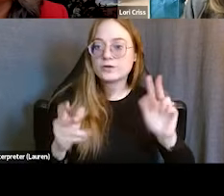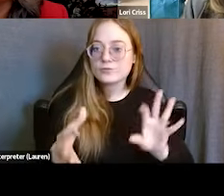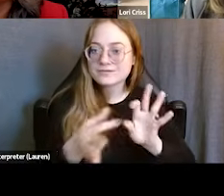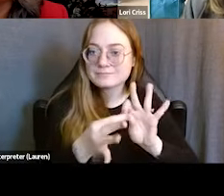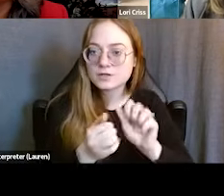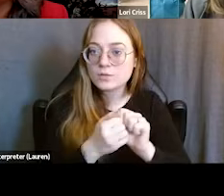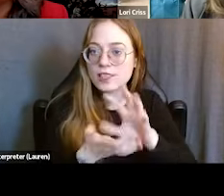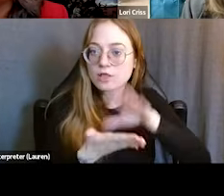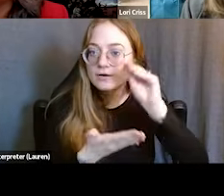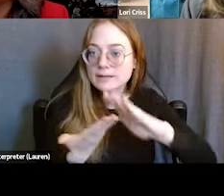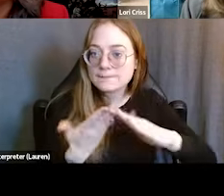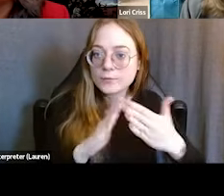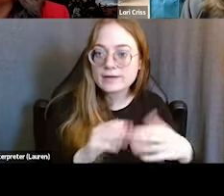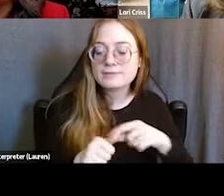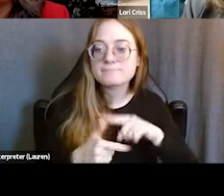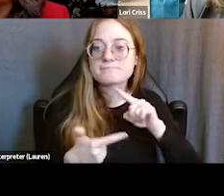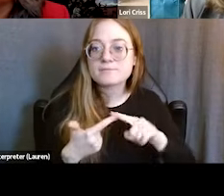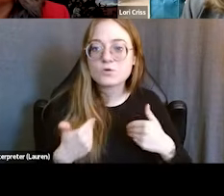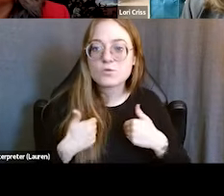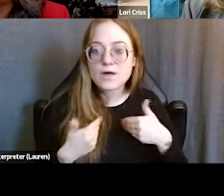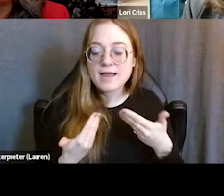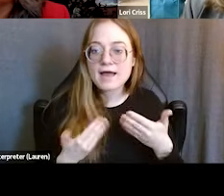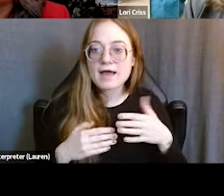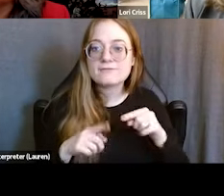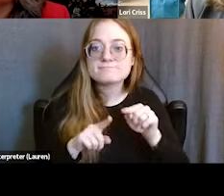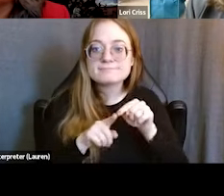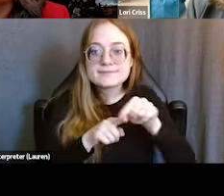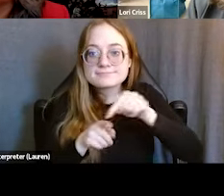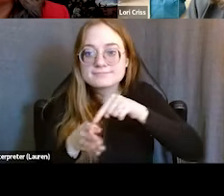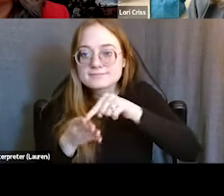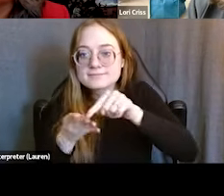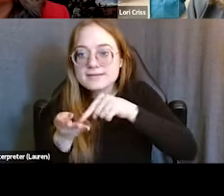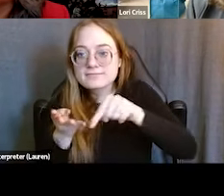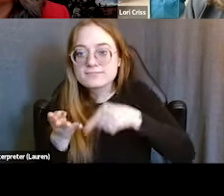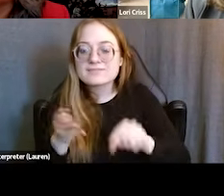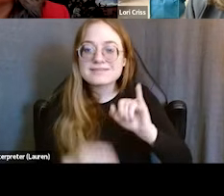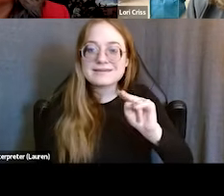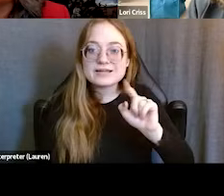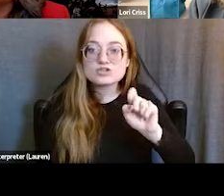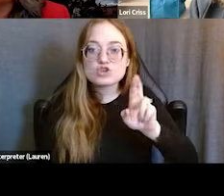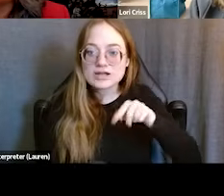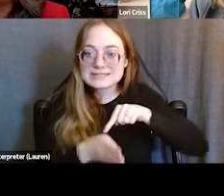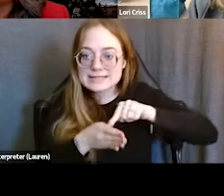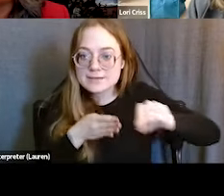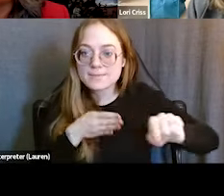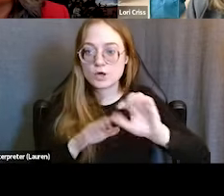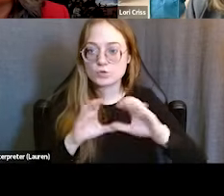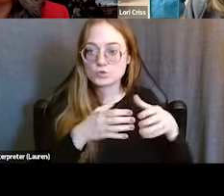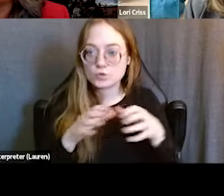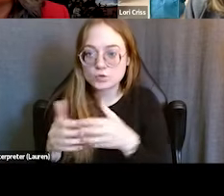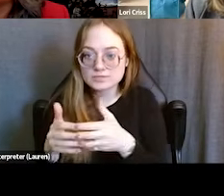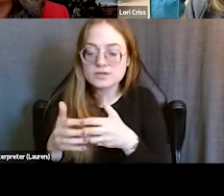community, to have interdisciplinary consultation groups that they can be part of so that they can get the support for how they're implementing